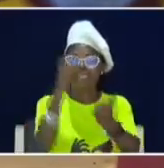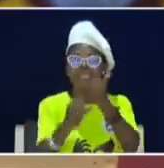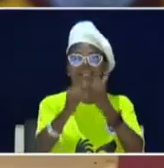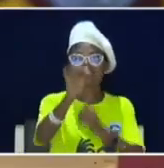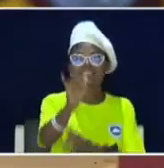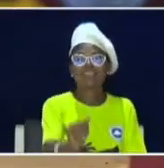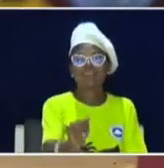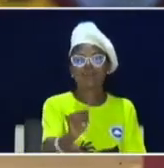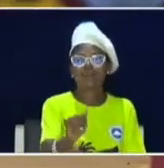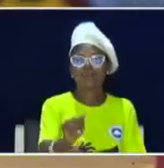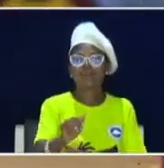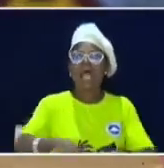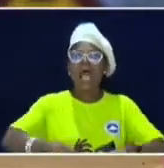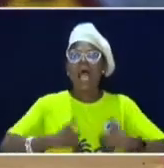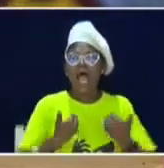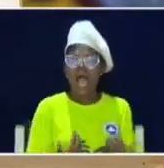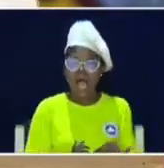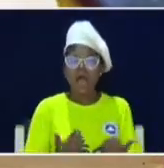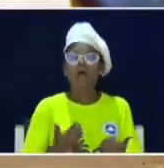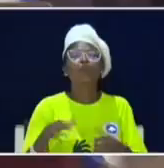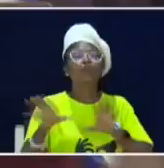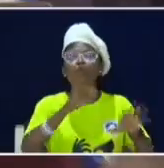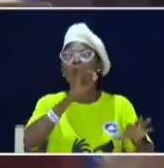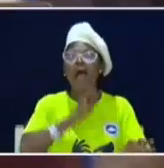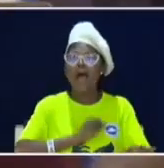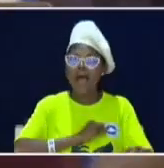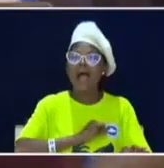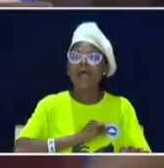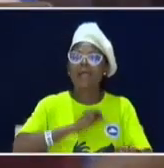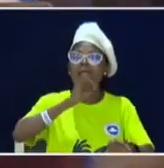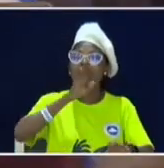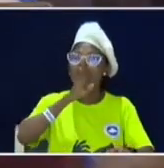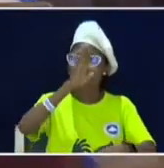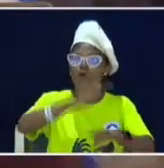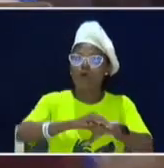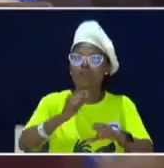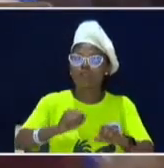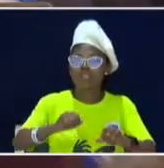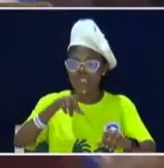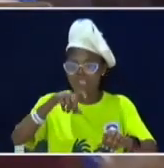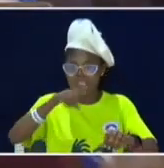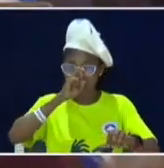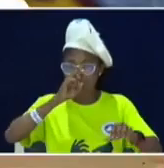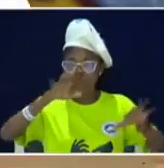Finally, how do I step on eagle's wing? Don't be afraid of height.